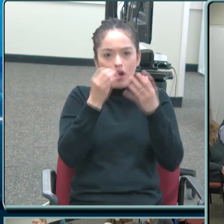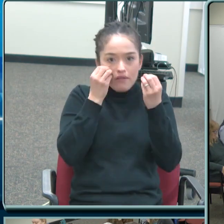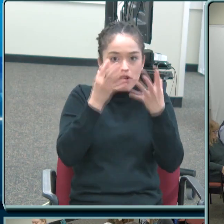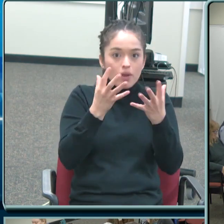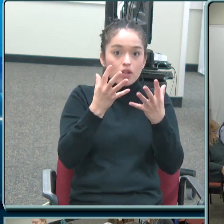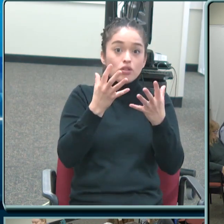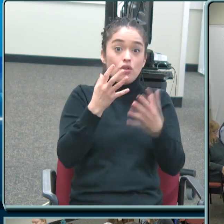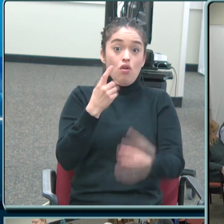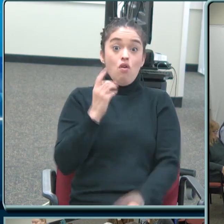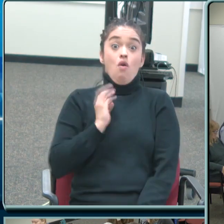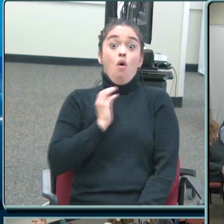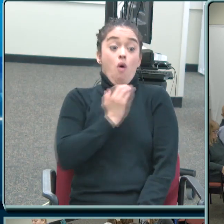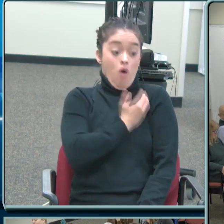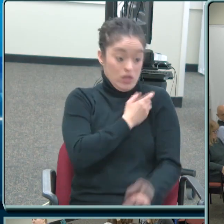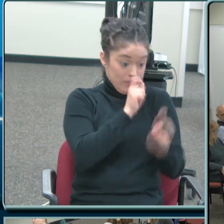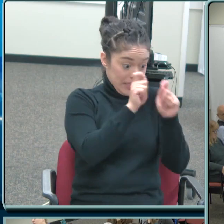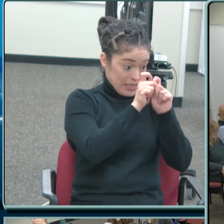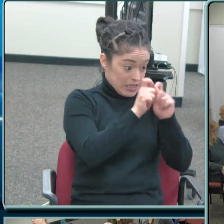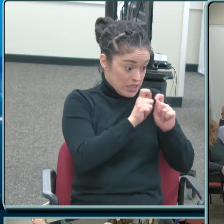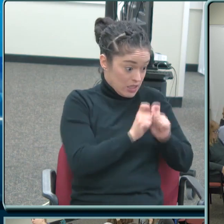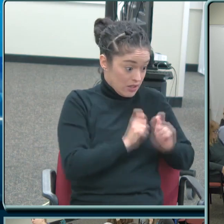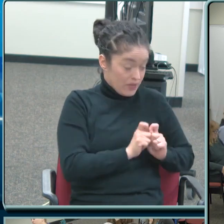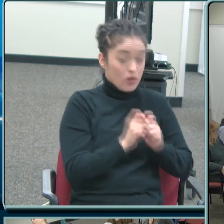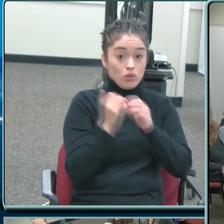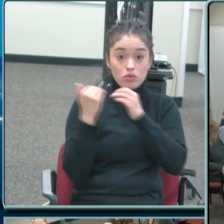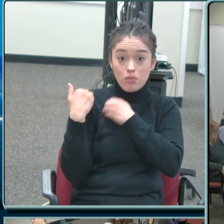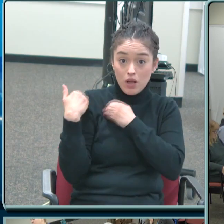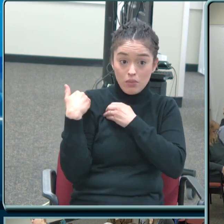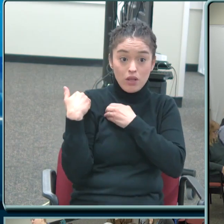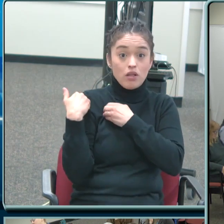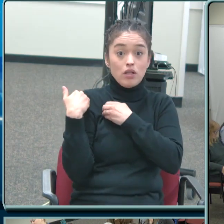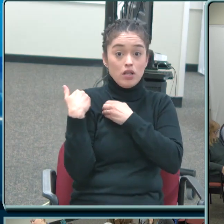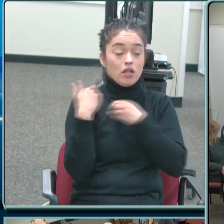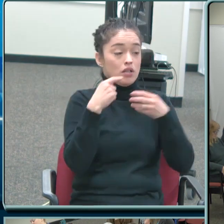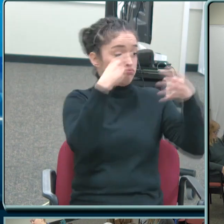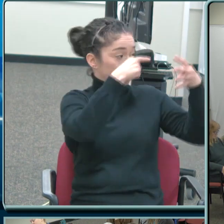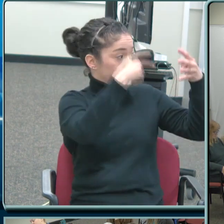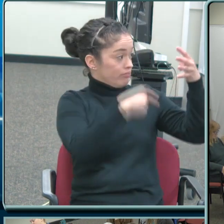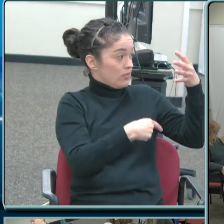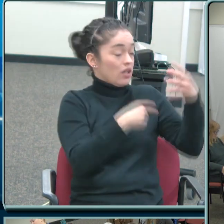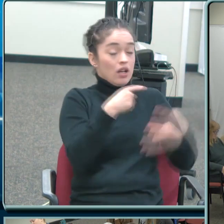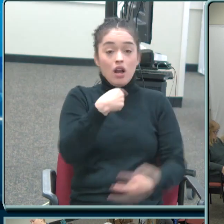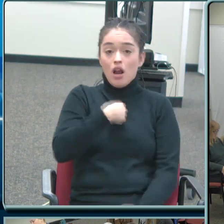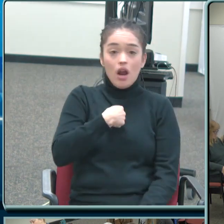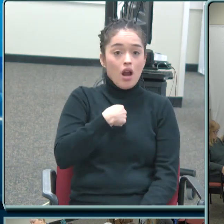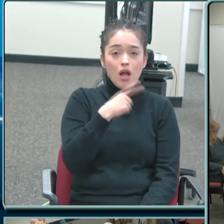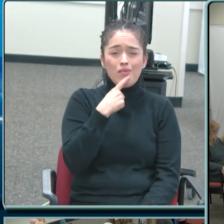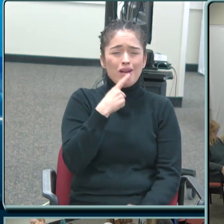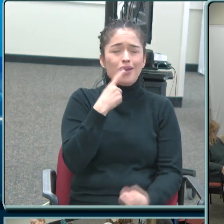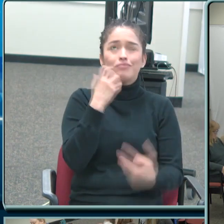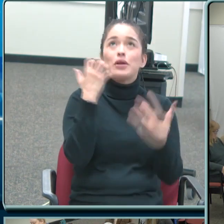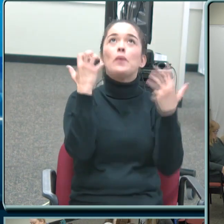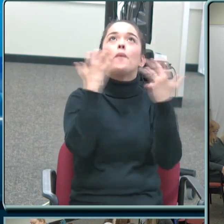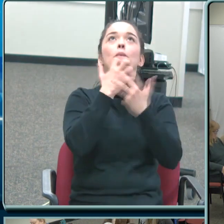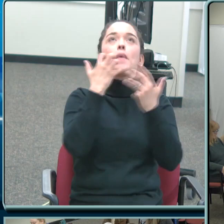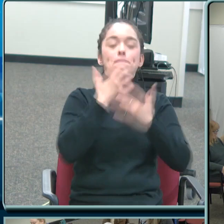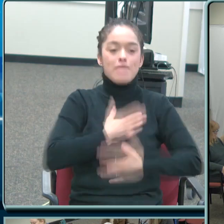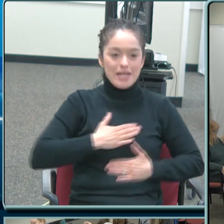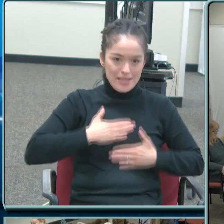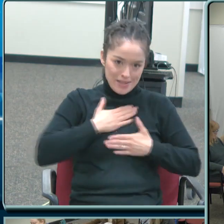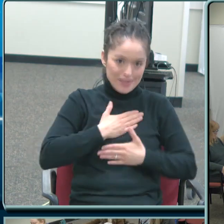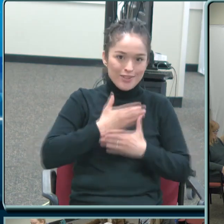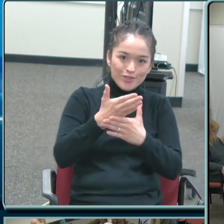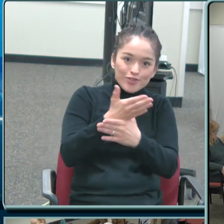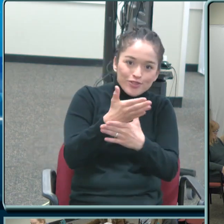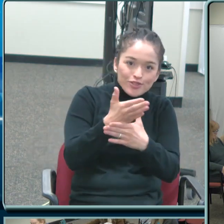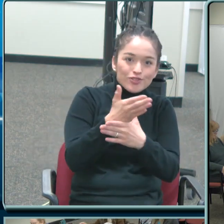our specific area of responsibility. And I am incredibly pleased to